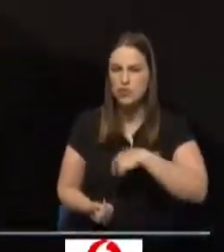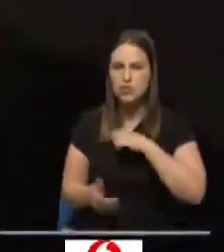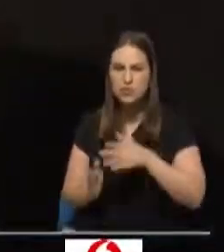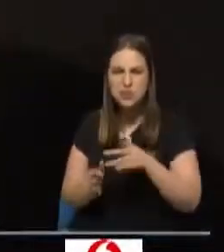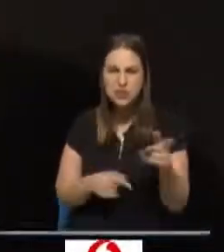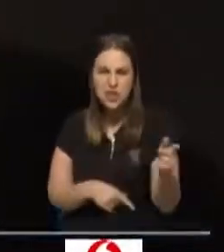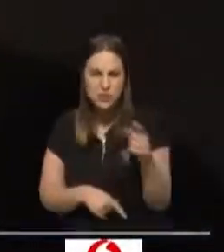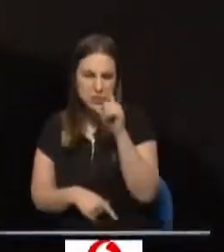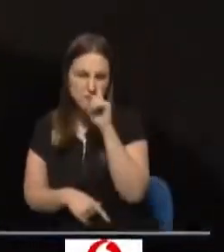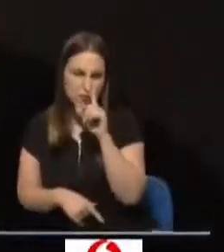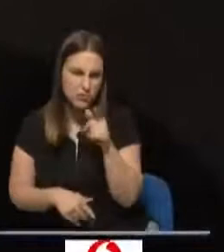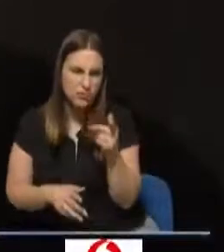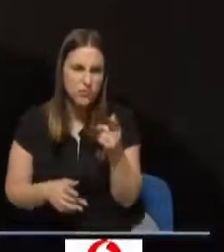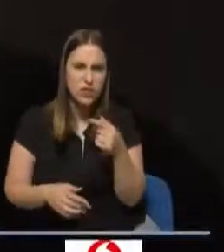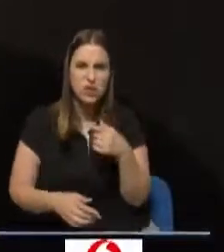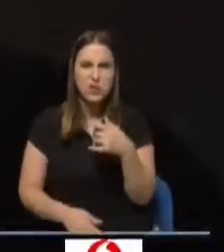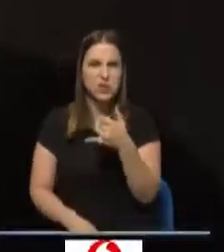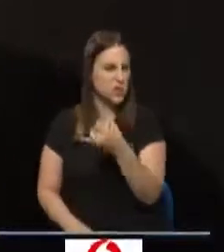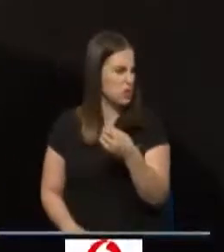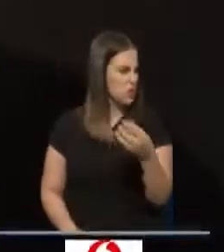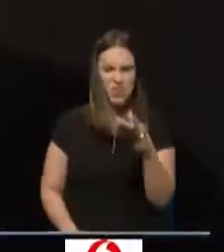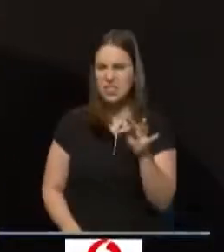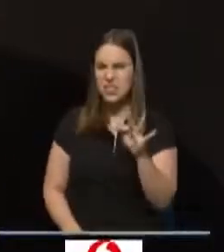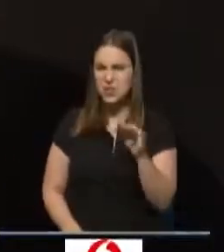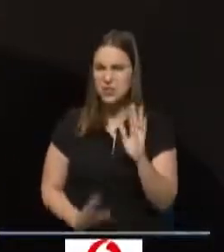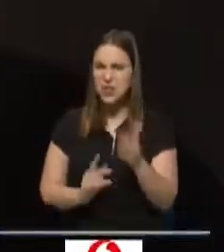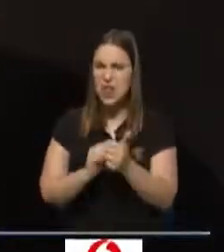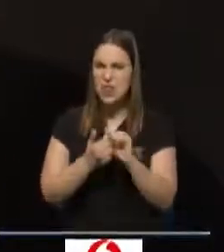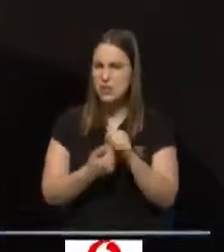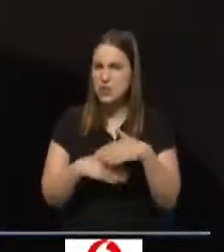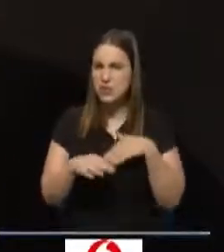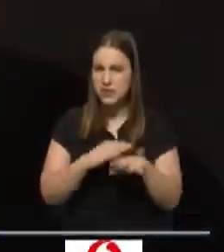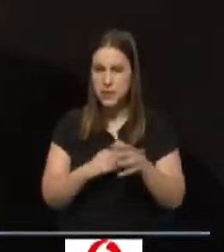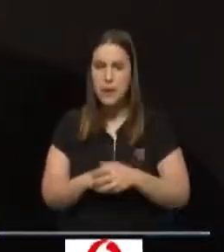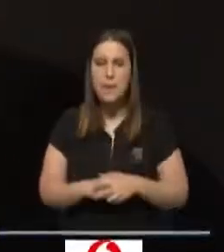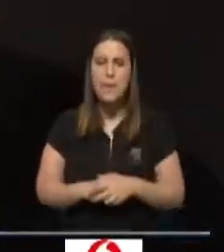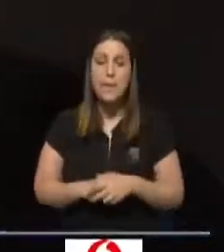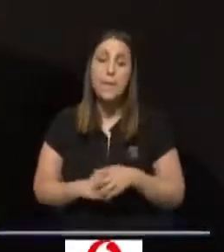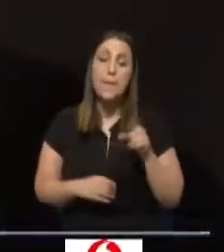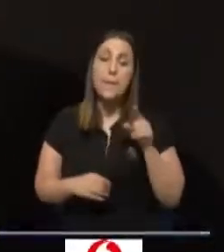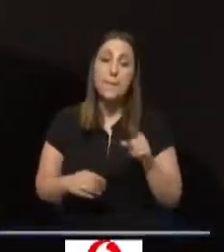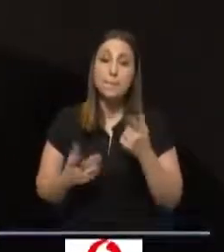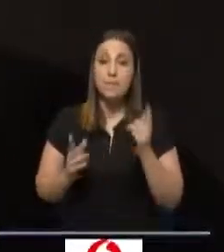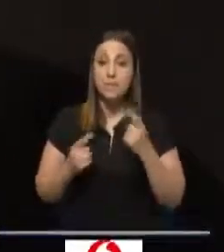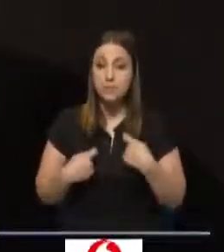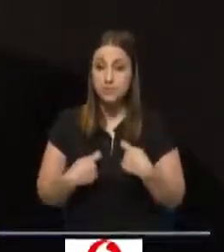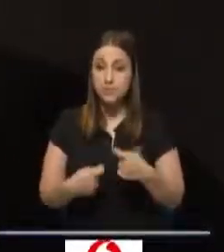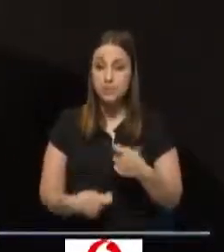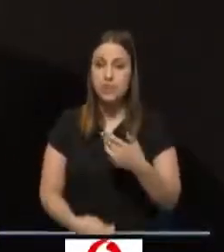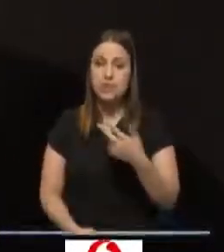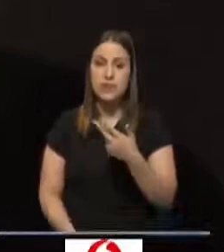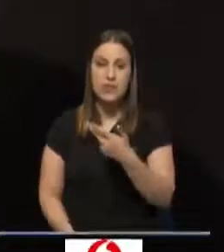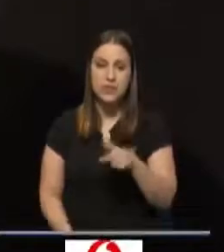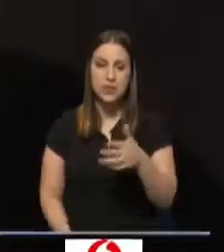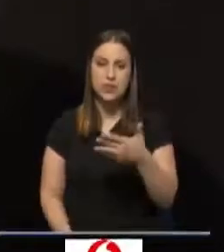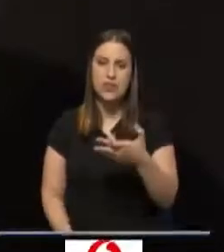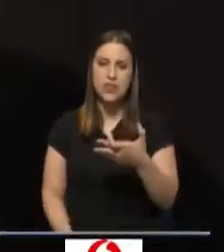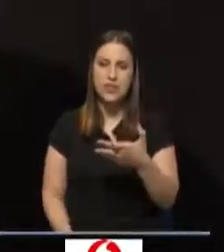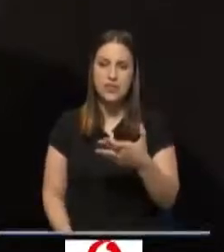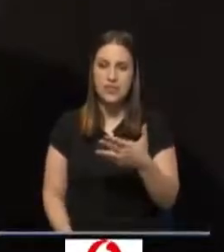to adapt the frequencies in 2014, and we spent